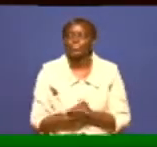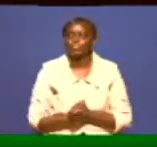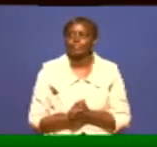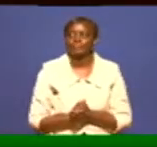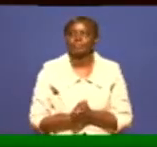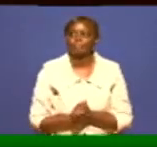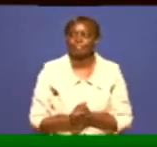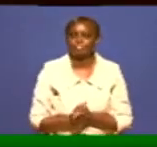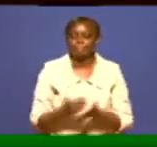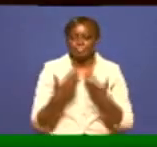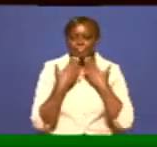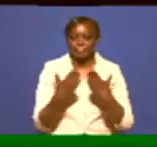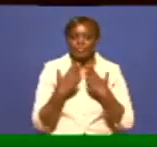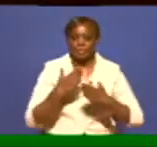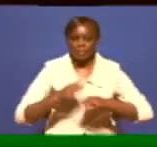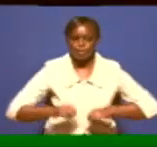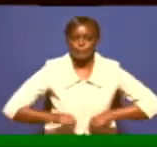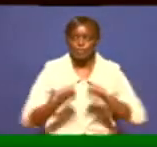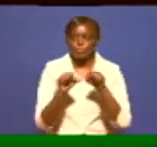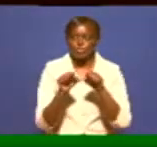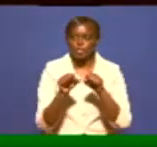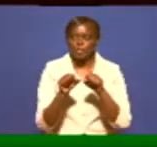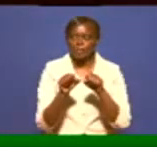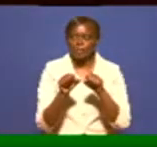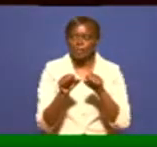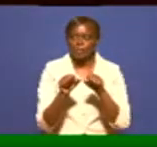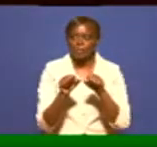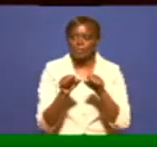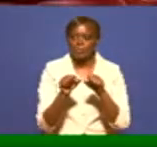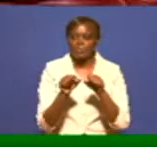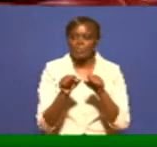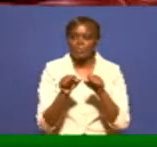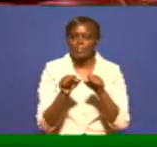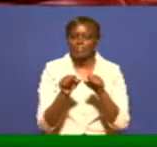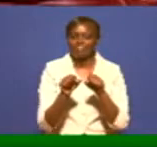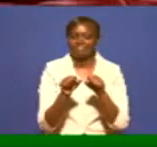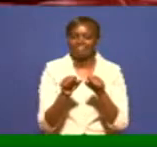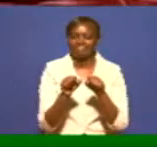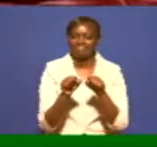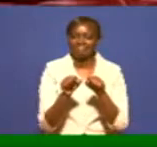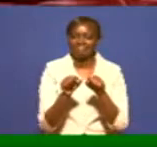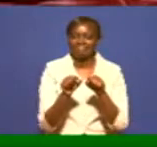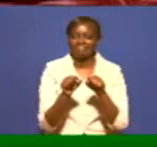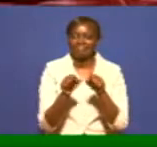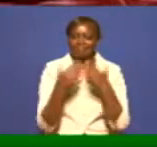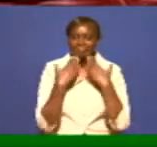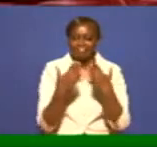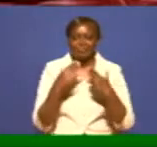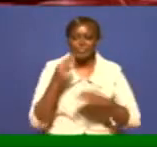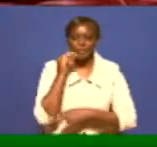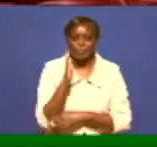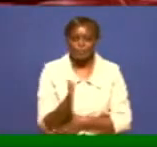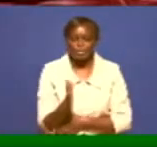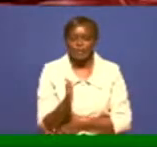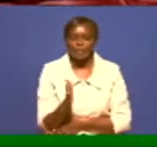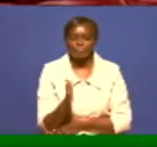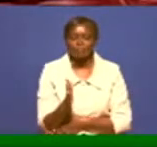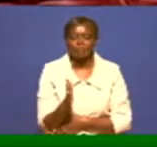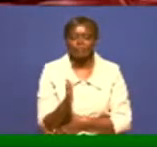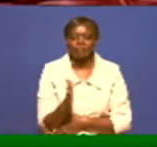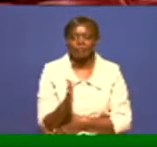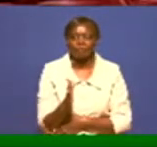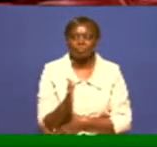please. Yeah, thank you. Thank you, Mr. Chairman. Which chairman now? Mr. Speaker, sir. I'm sorry, Mr. Speaker, sir.